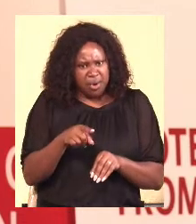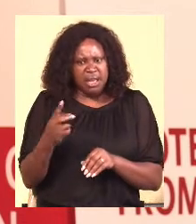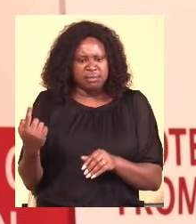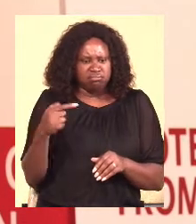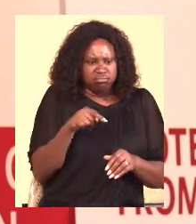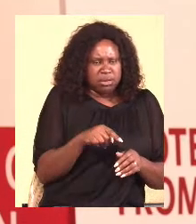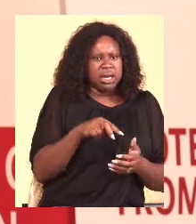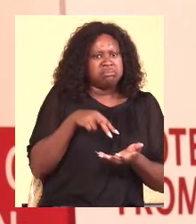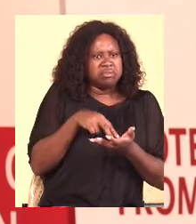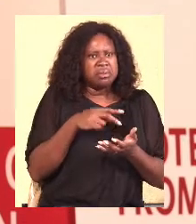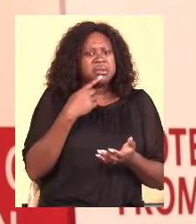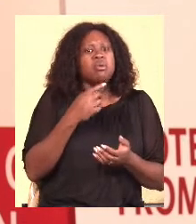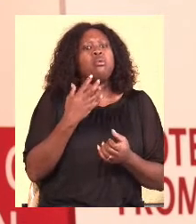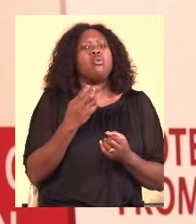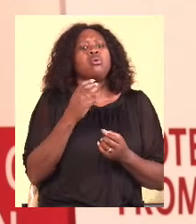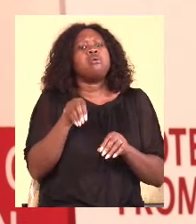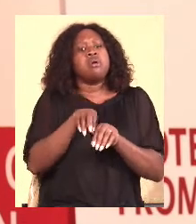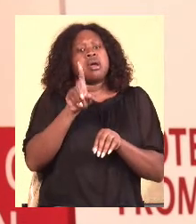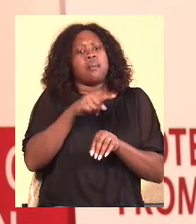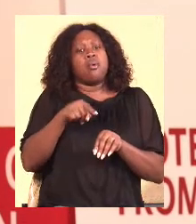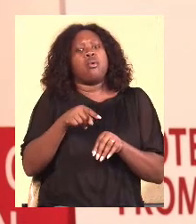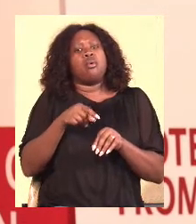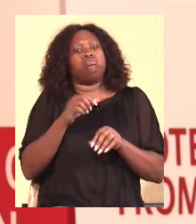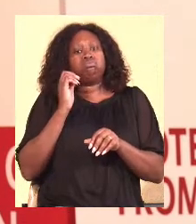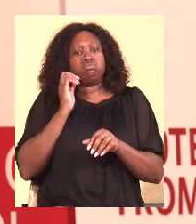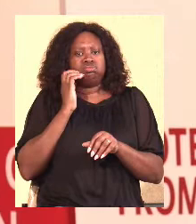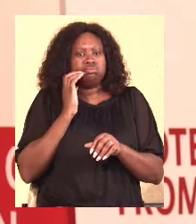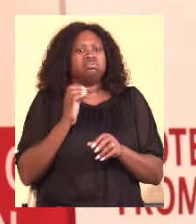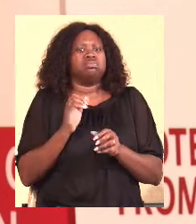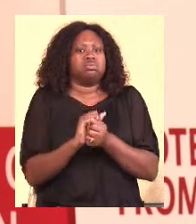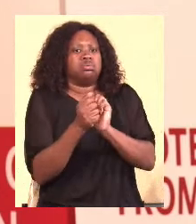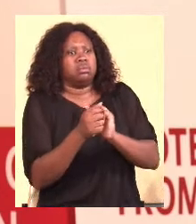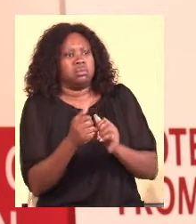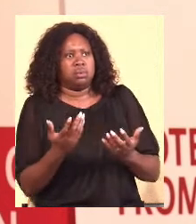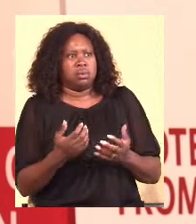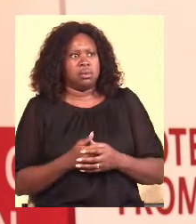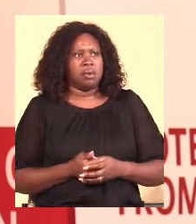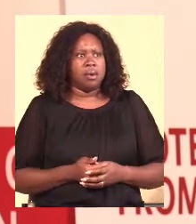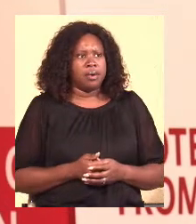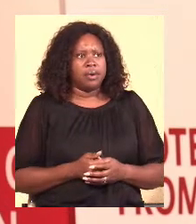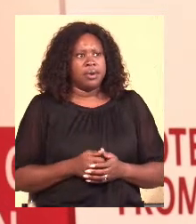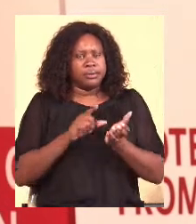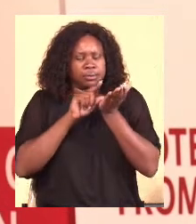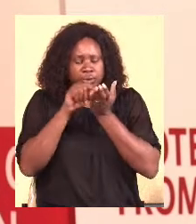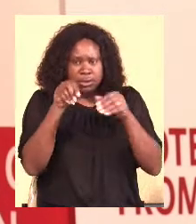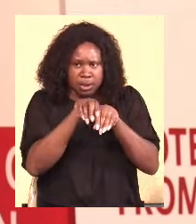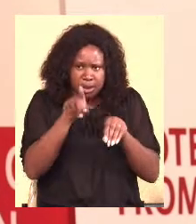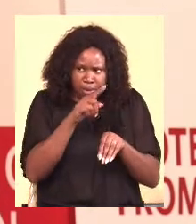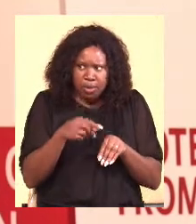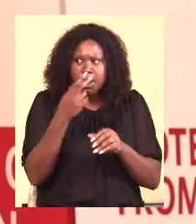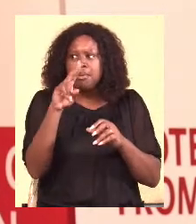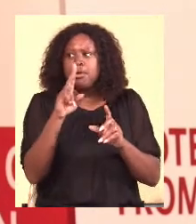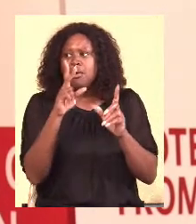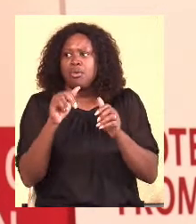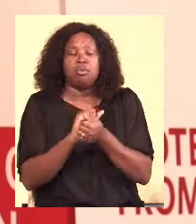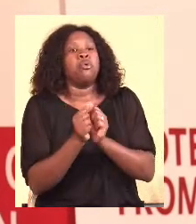media practitioners also deliberately do mistakes, but no one makes a hulaba law about it. The second